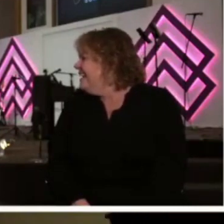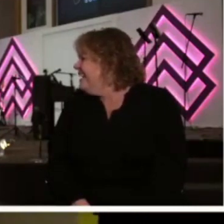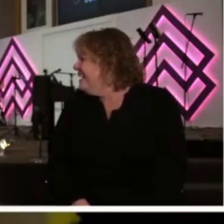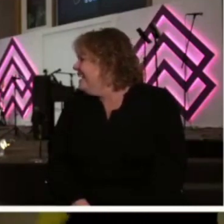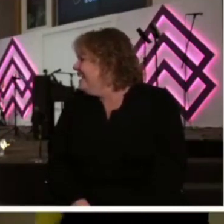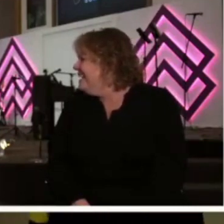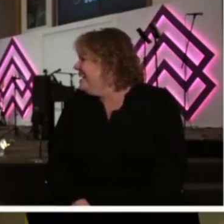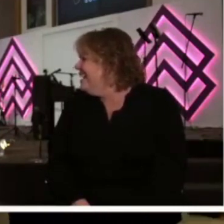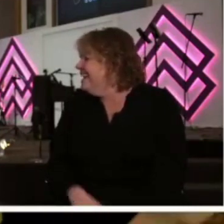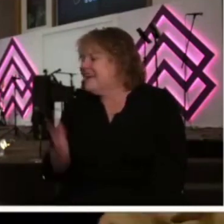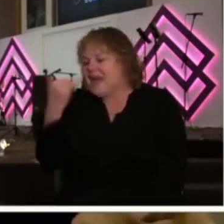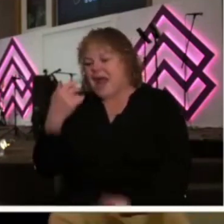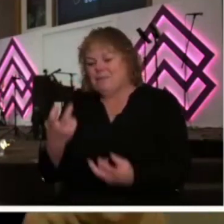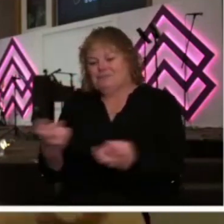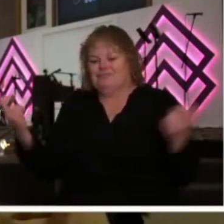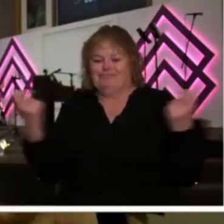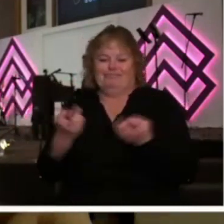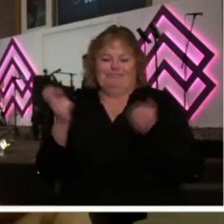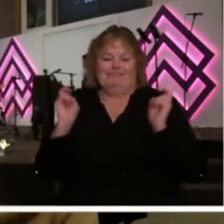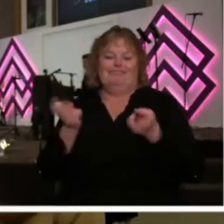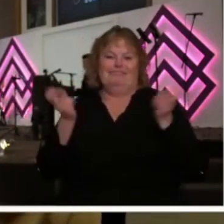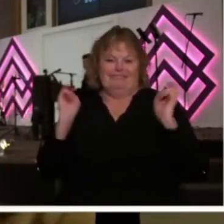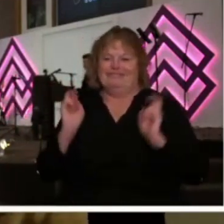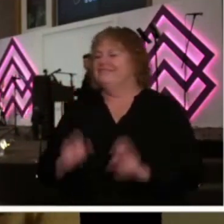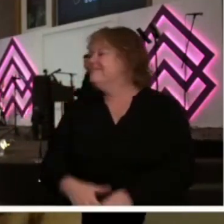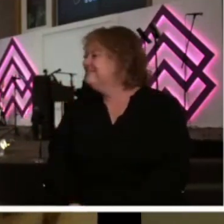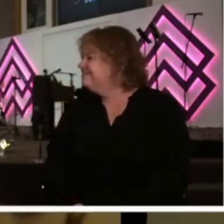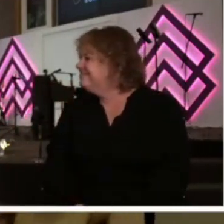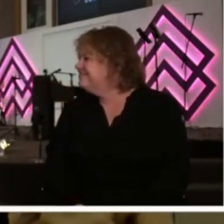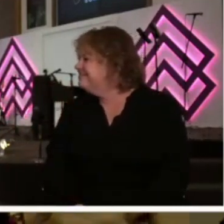All along the front, if you could.